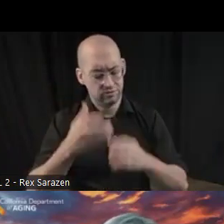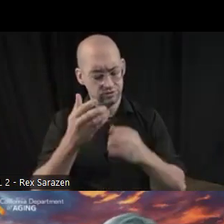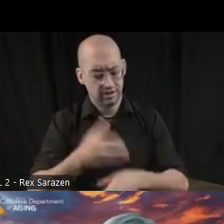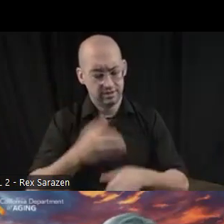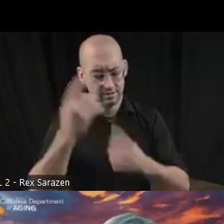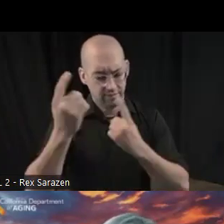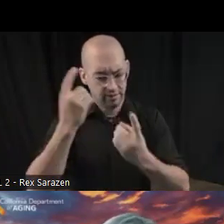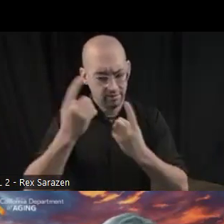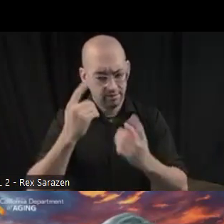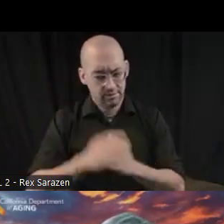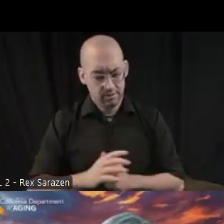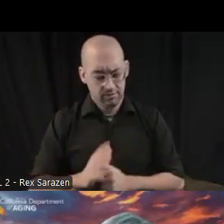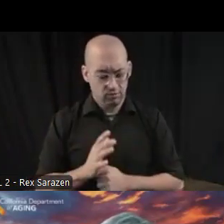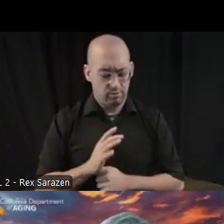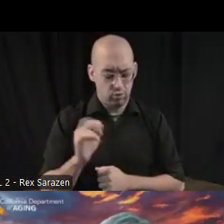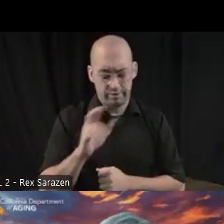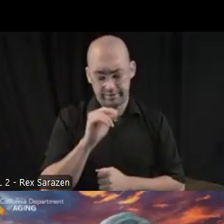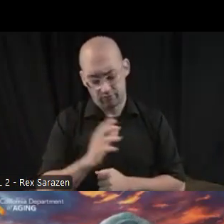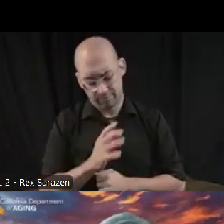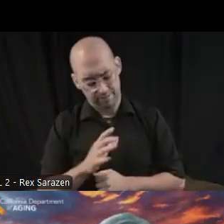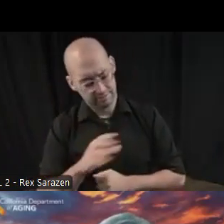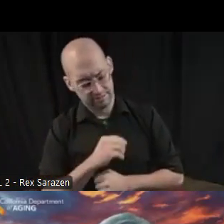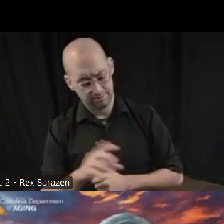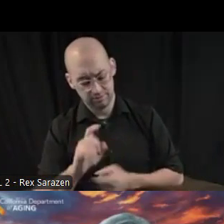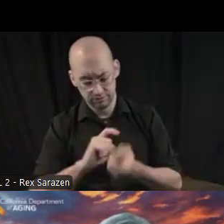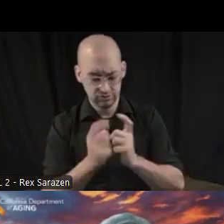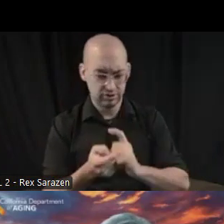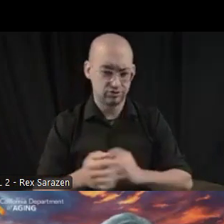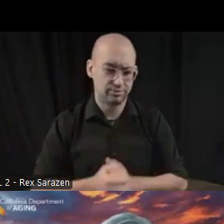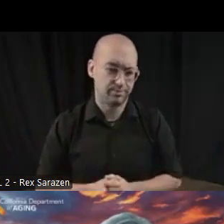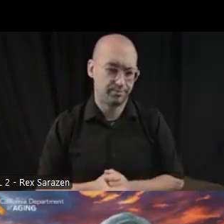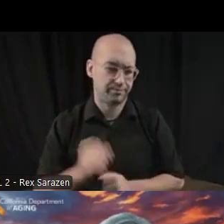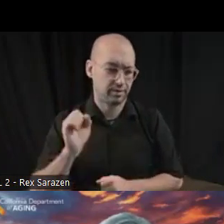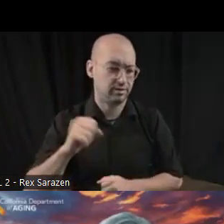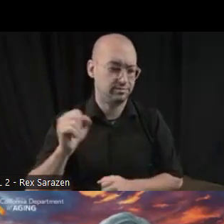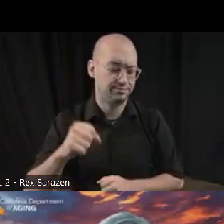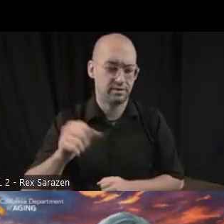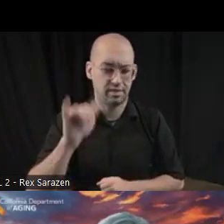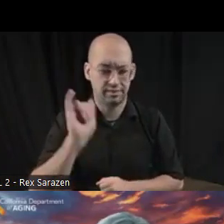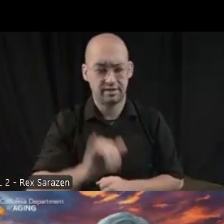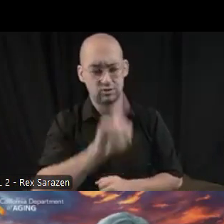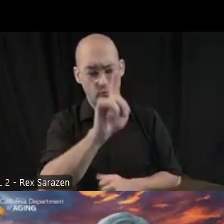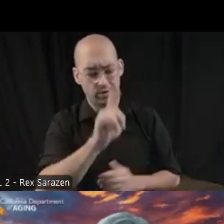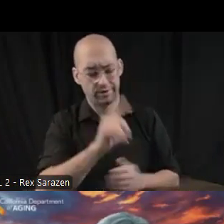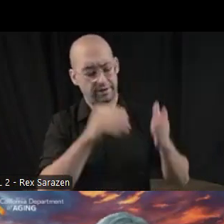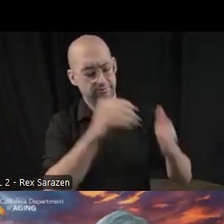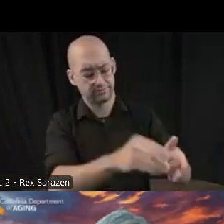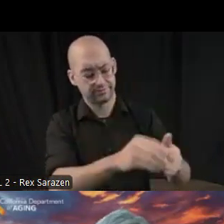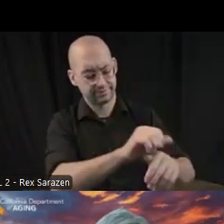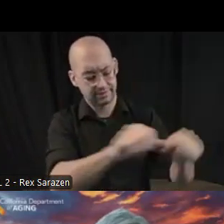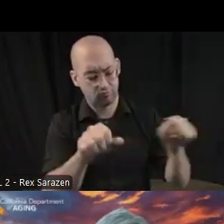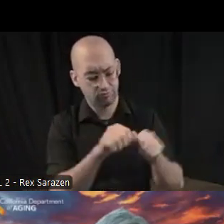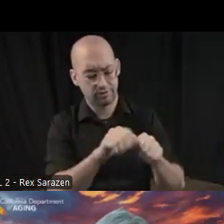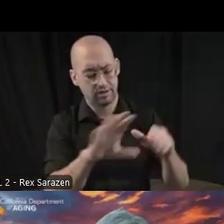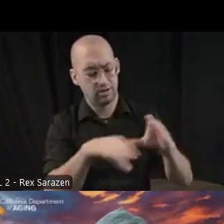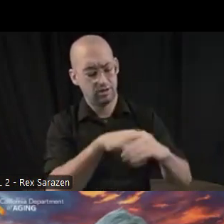either formally or informally not accept it or change it. But yes, that is one of the focus areas, along with LGBTQIA